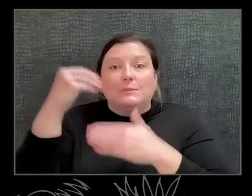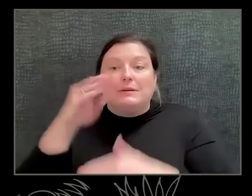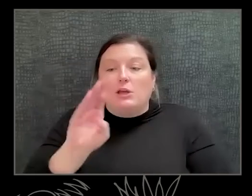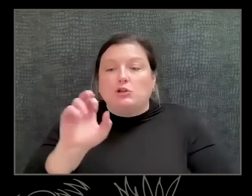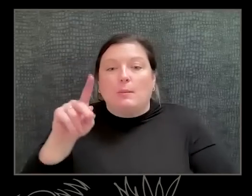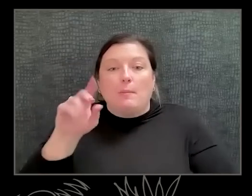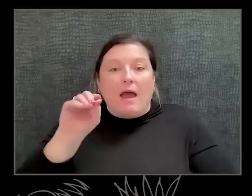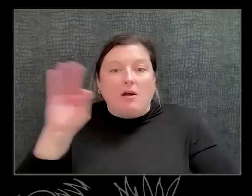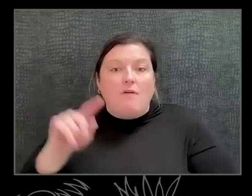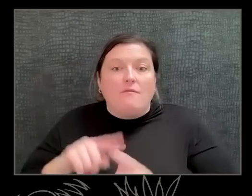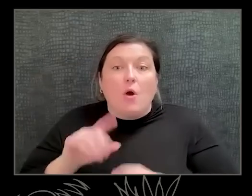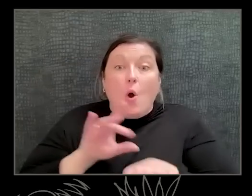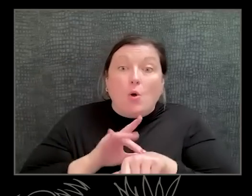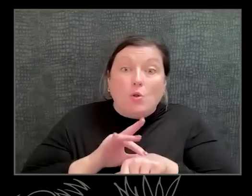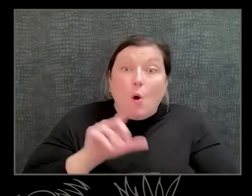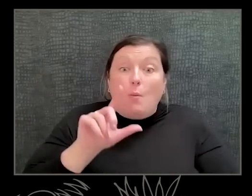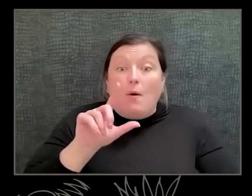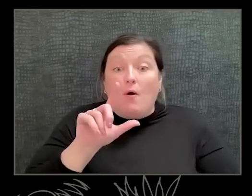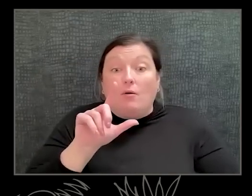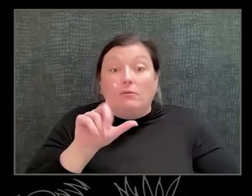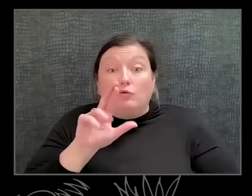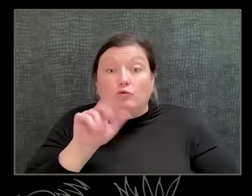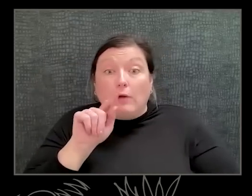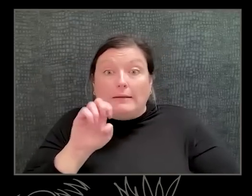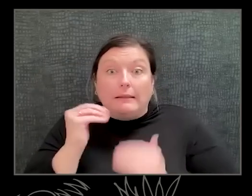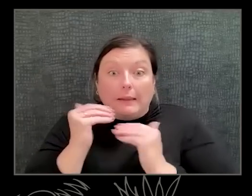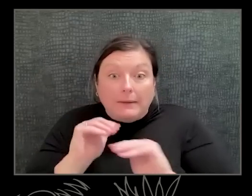rate limits or thundering herd problems?